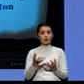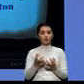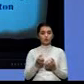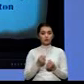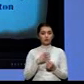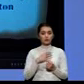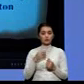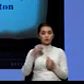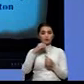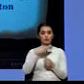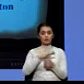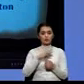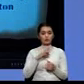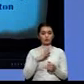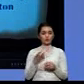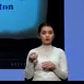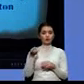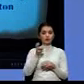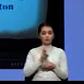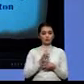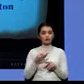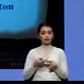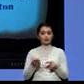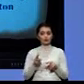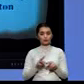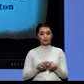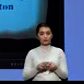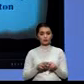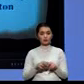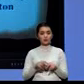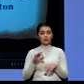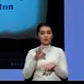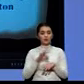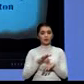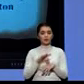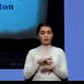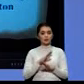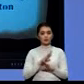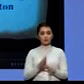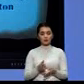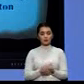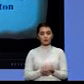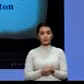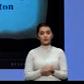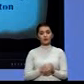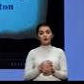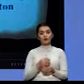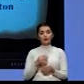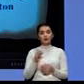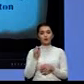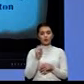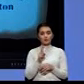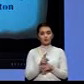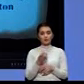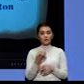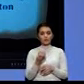tortib qo'yilgan soyabon ustiga tushdi. Shuning uchun ham biron yeri lat yemadi. Sultonning amri